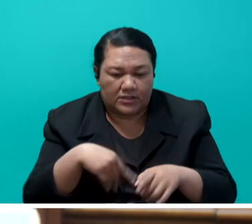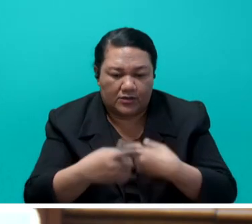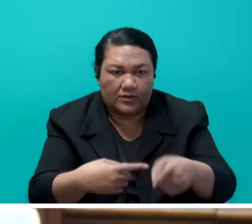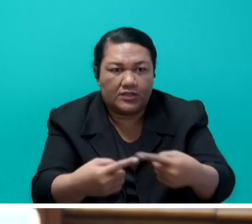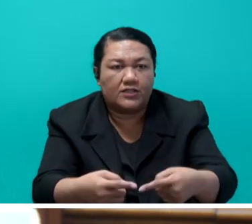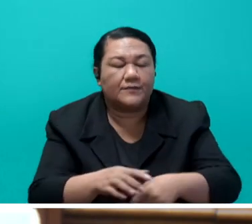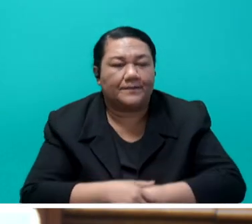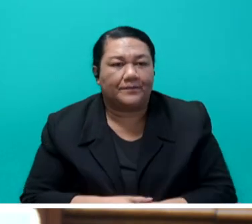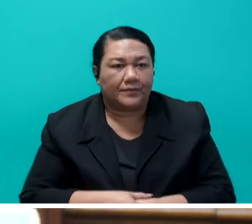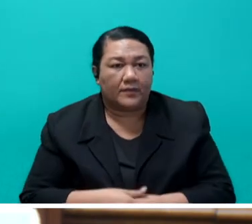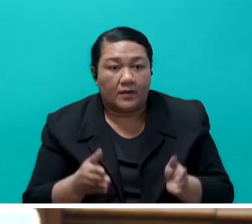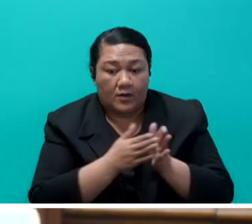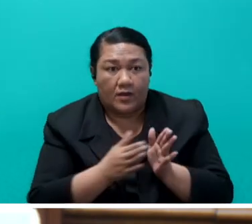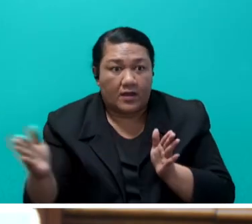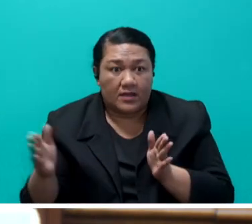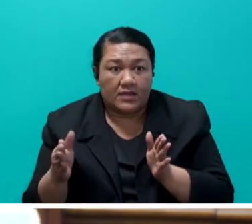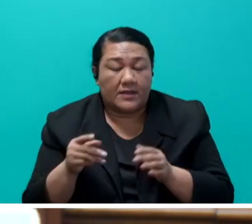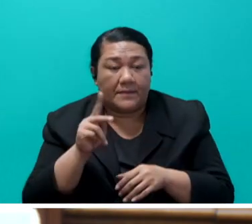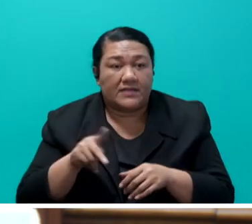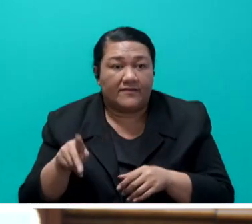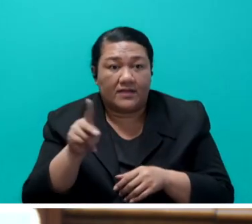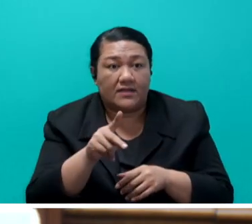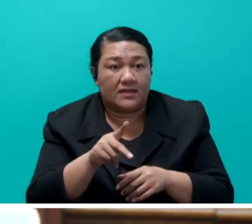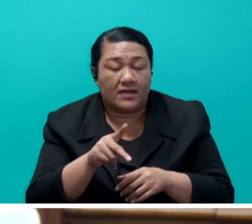During the special Pacific Island Forum